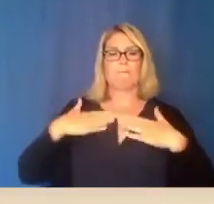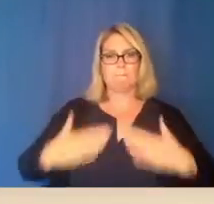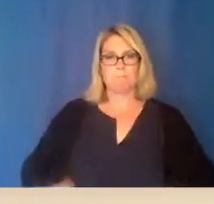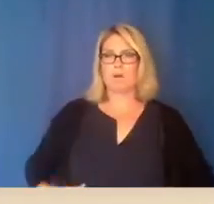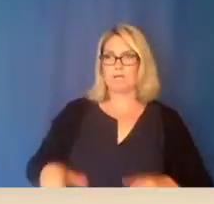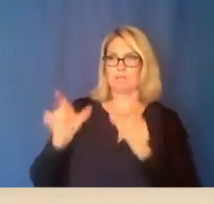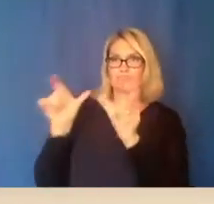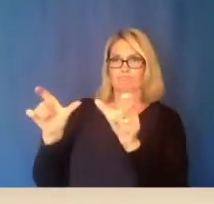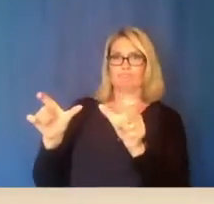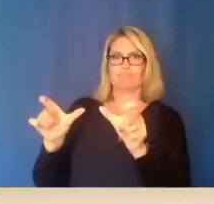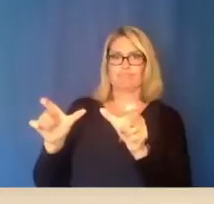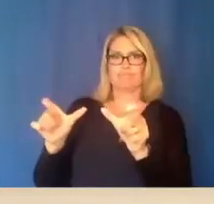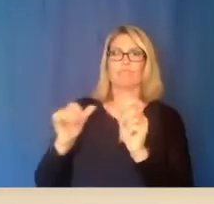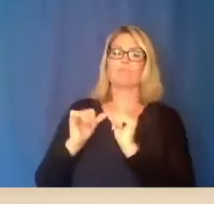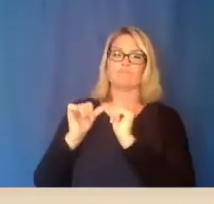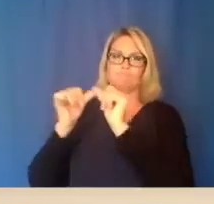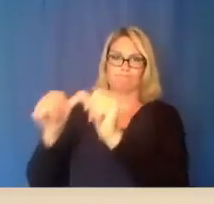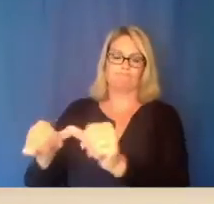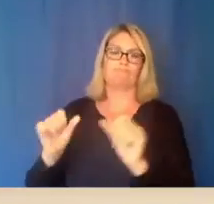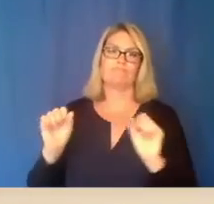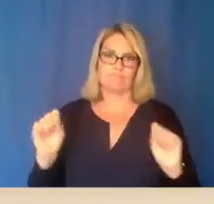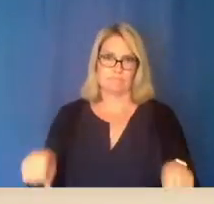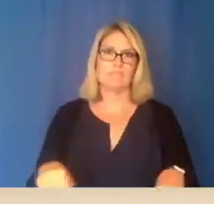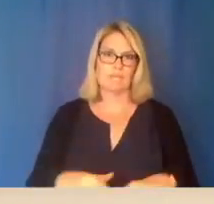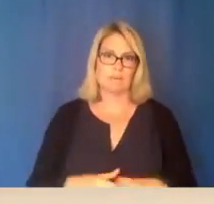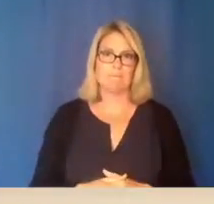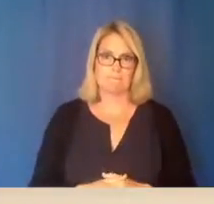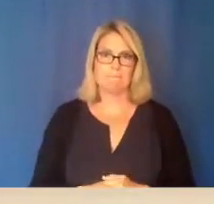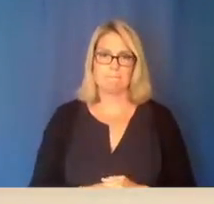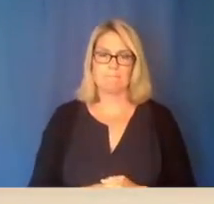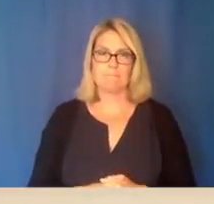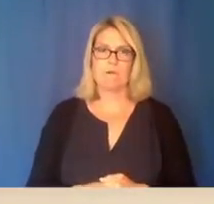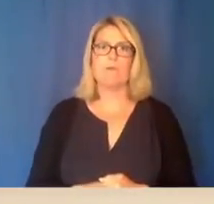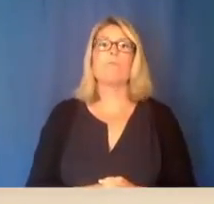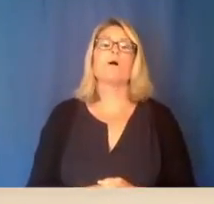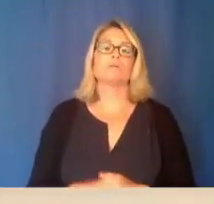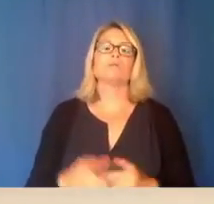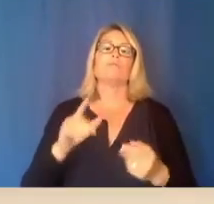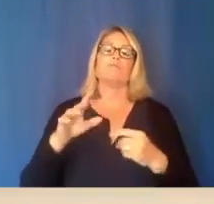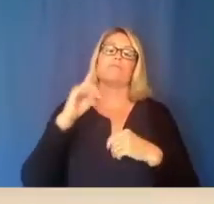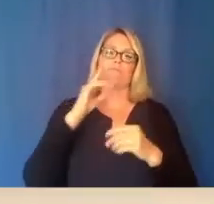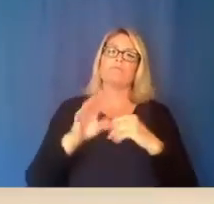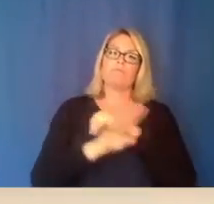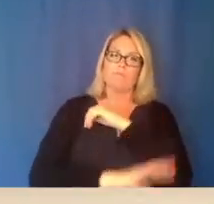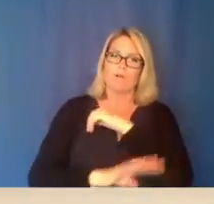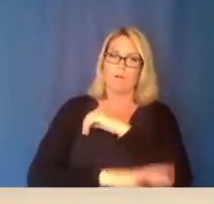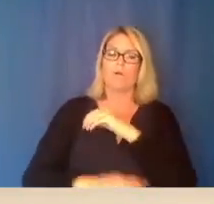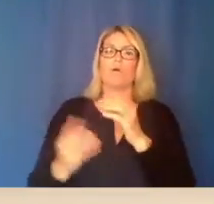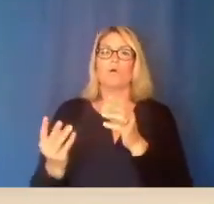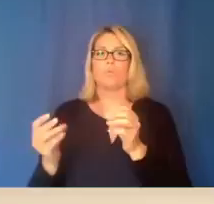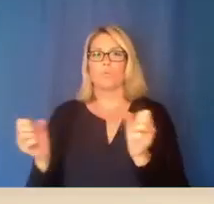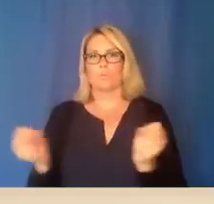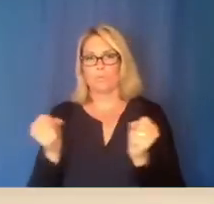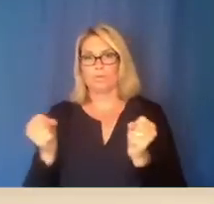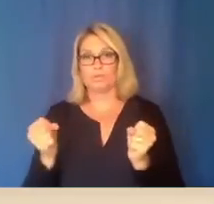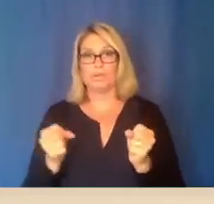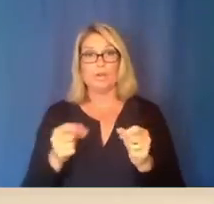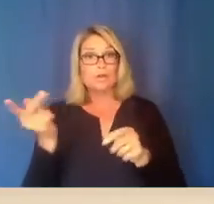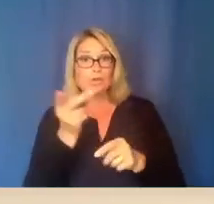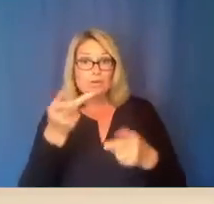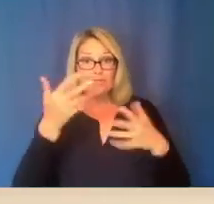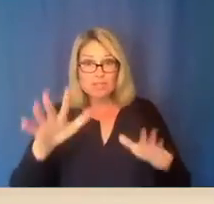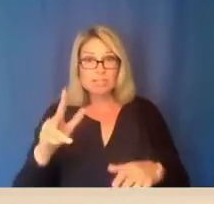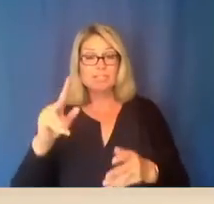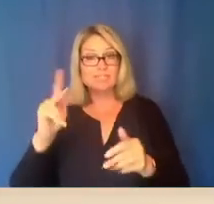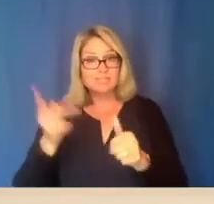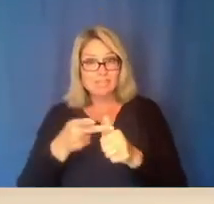longer term as we go into the fall and winter. You said you both got your second doses. How did you feel afterwards?